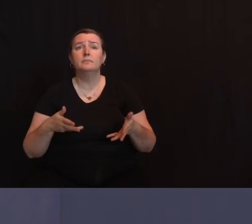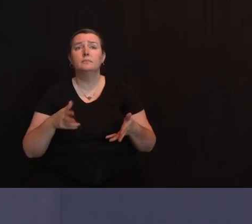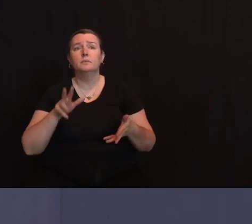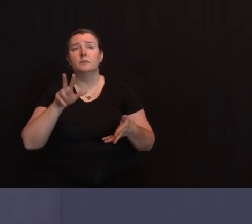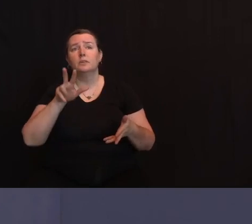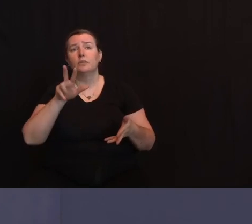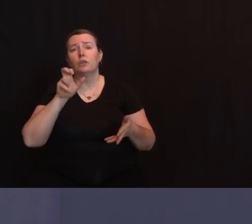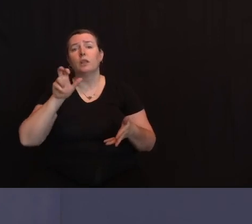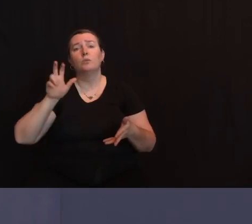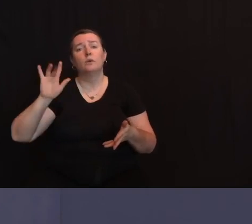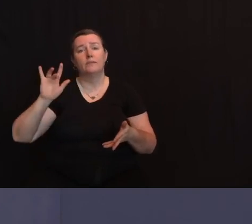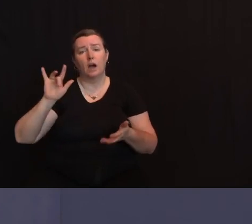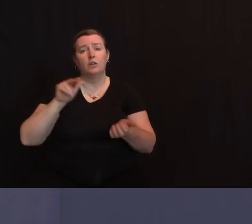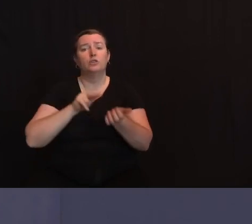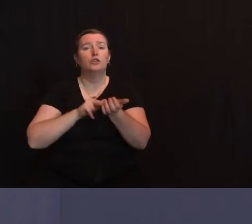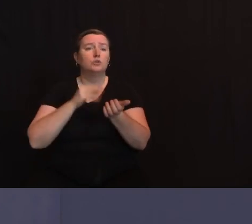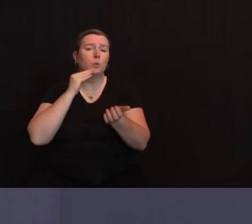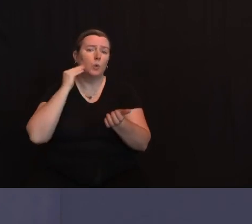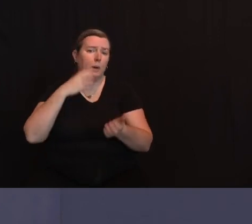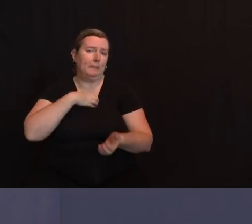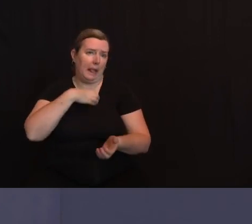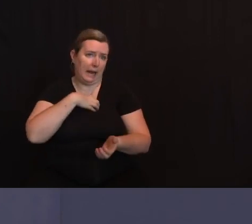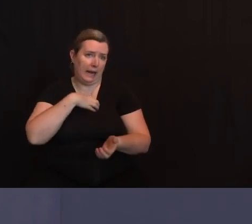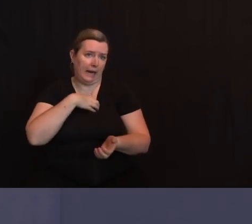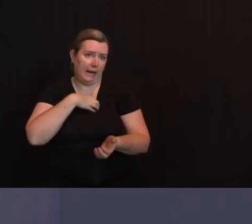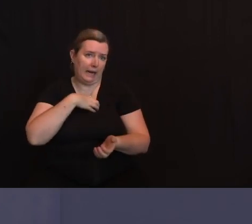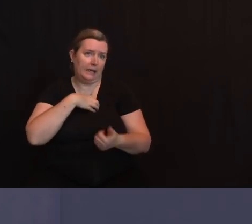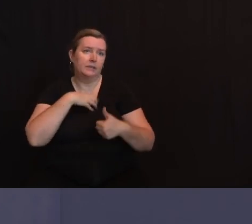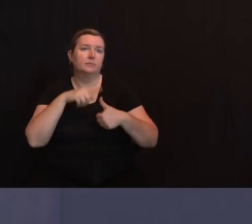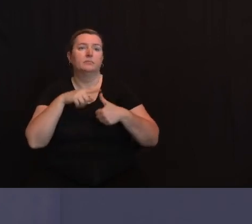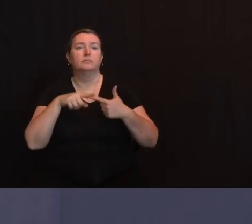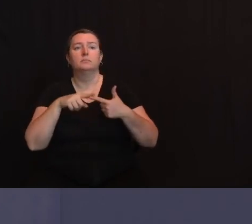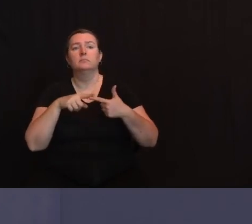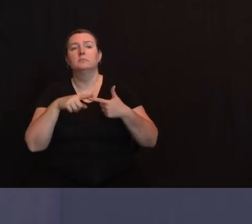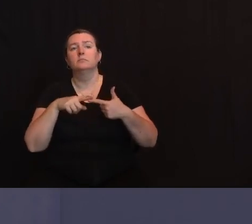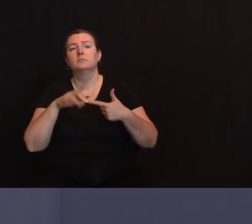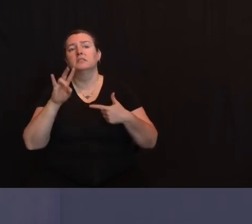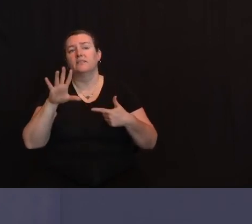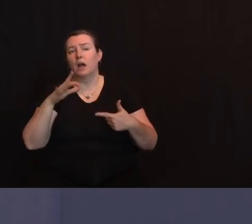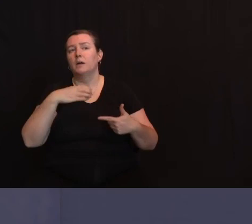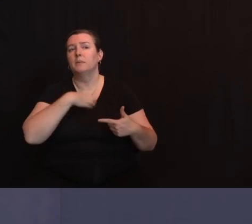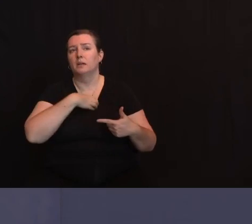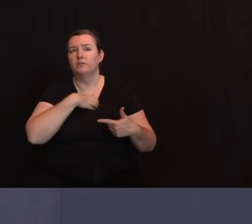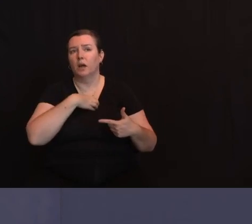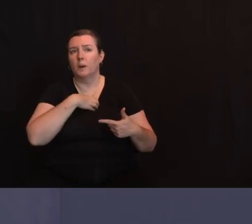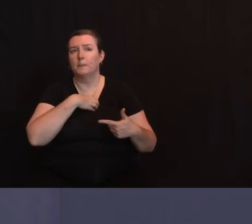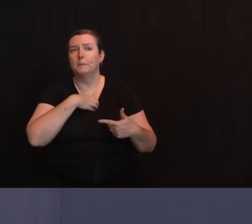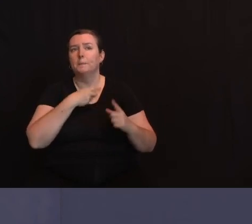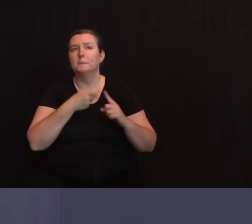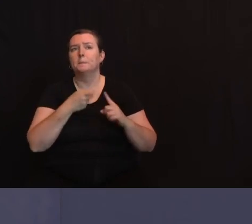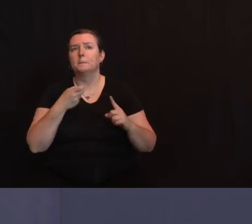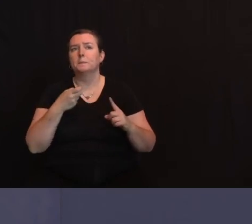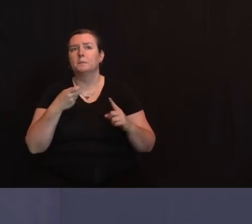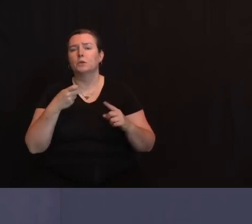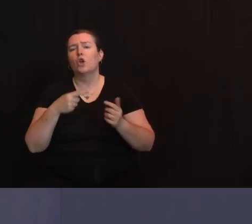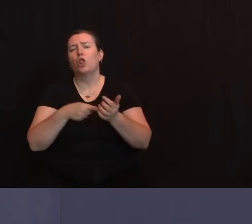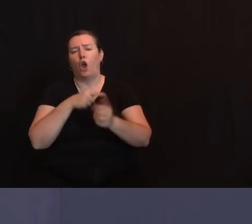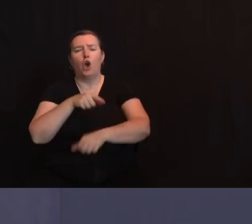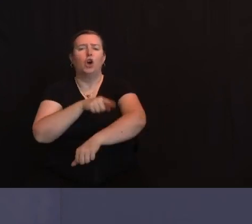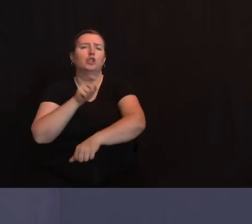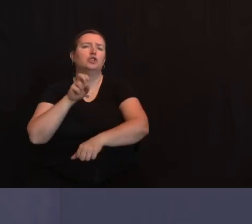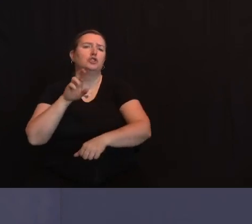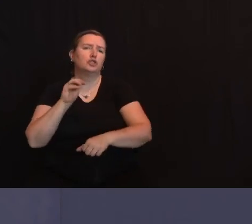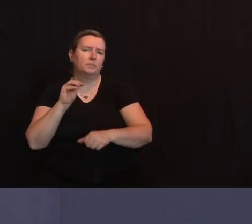and 70 state-licensed long-term care facility complaints. Inspectors who could not work in the field